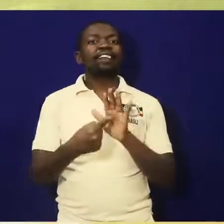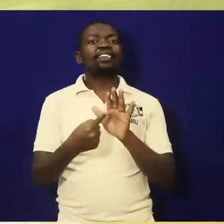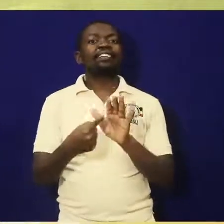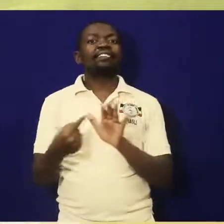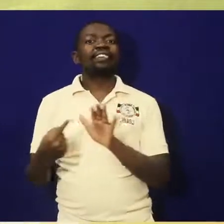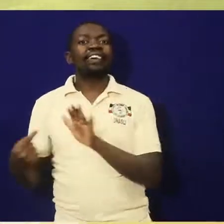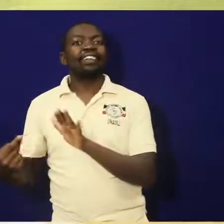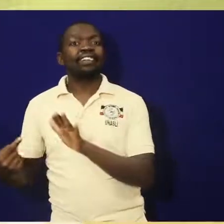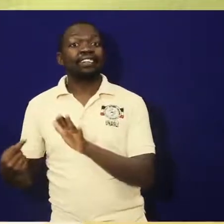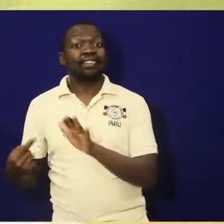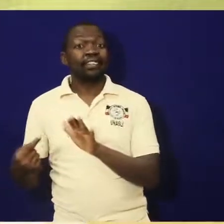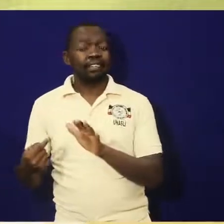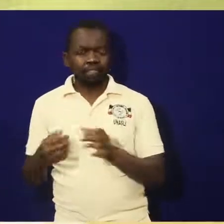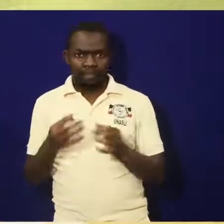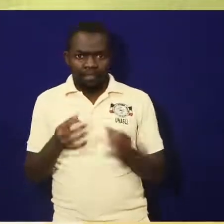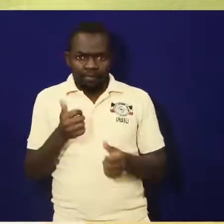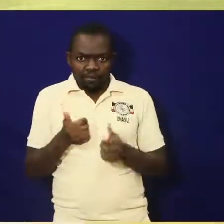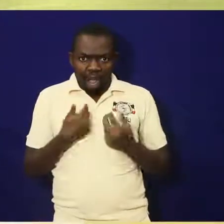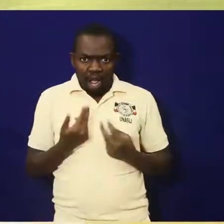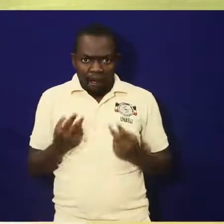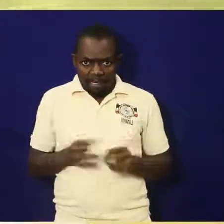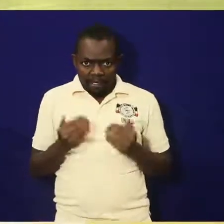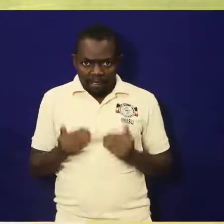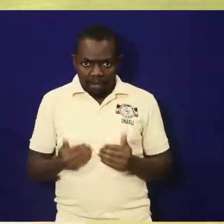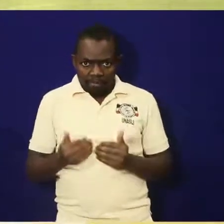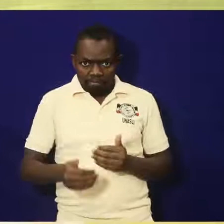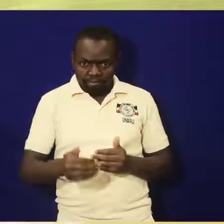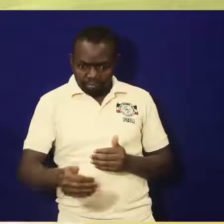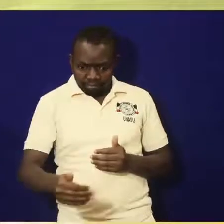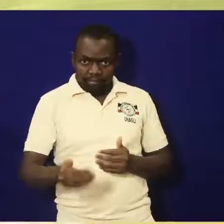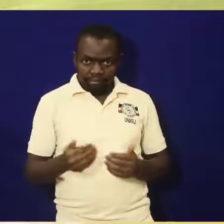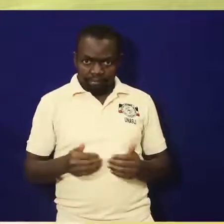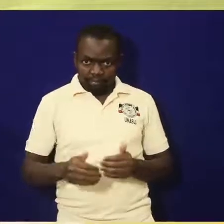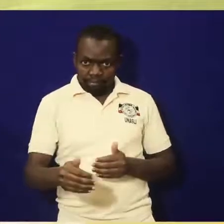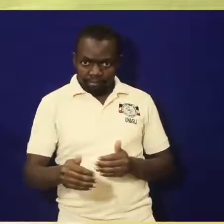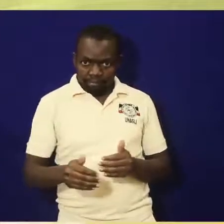or things that are happening nowadays.